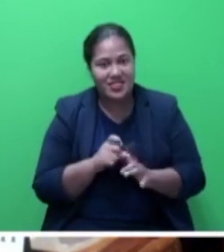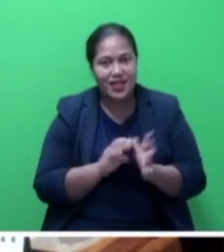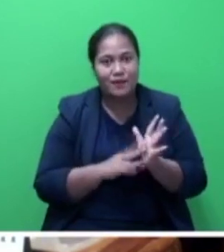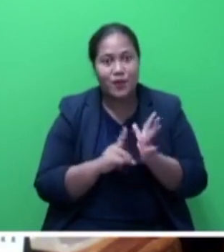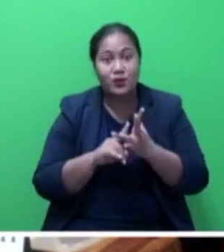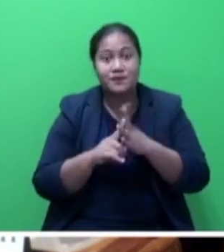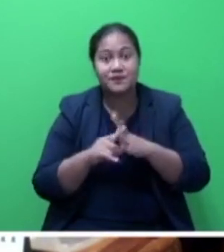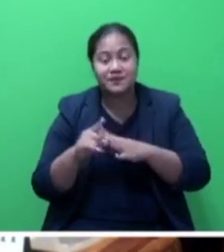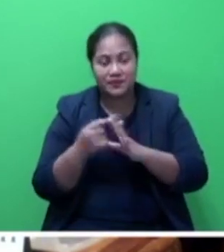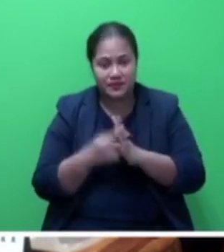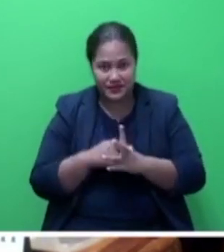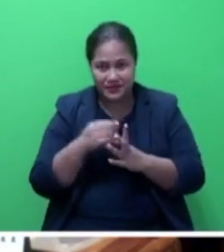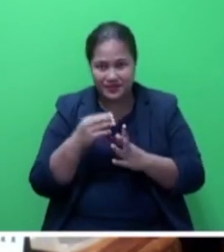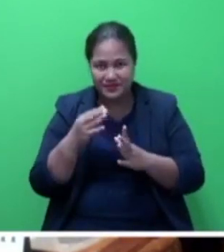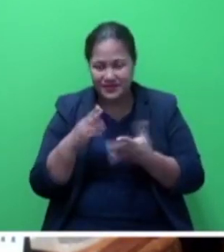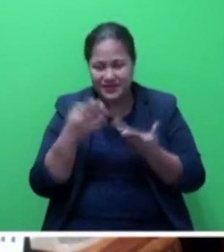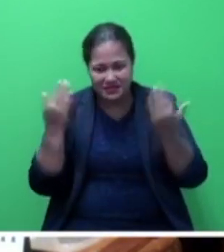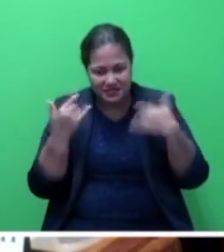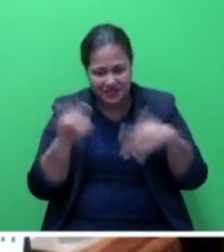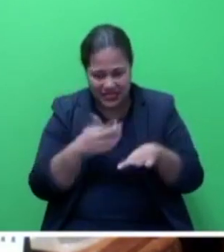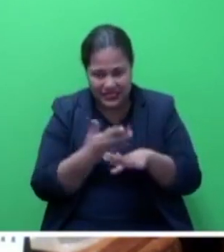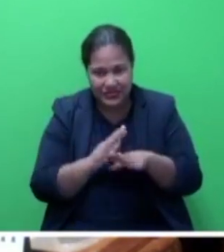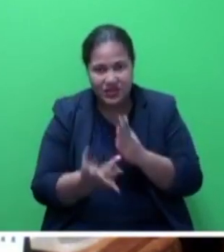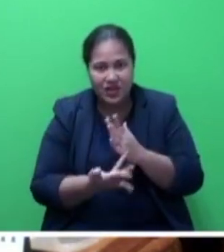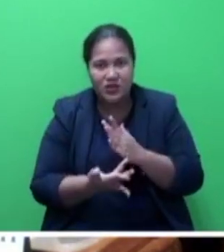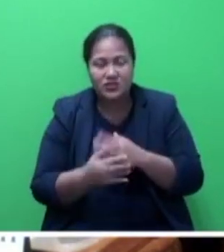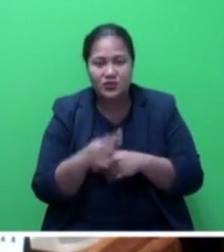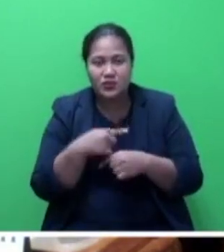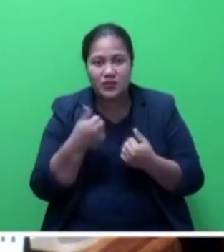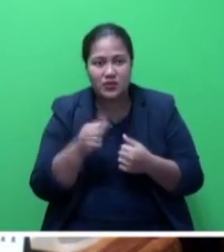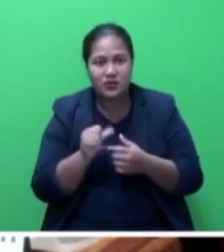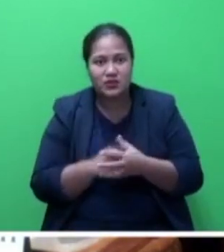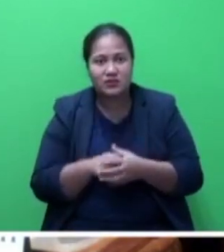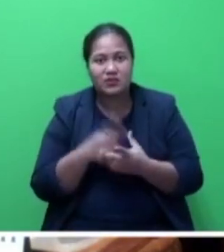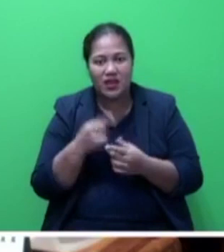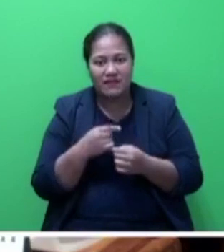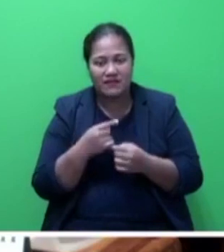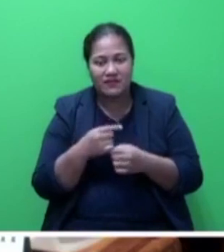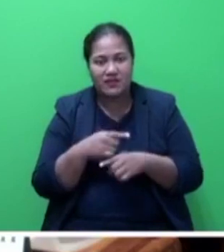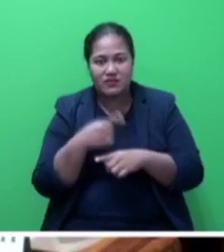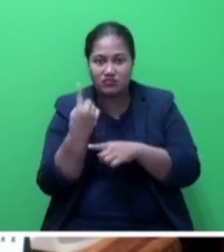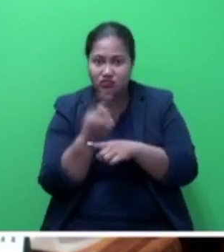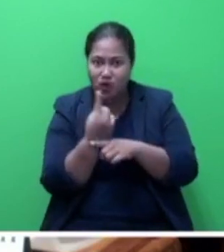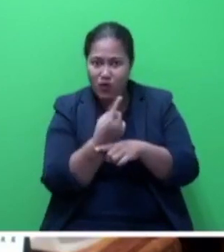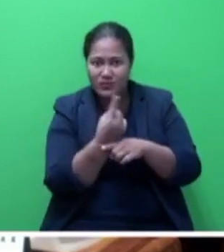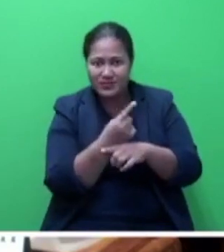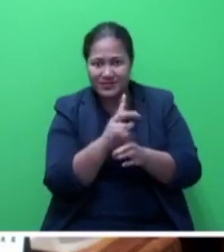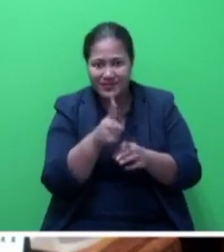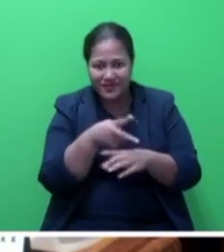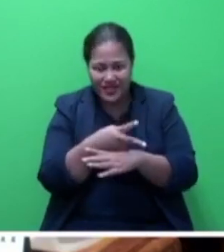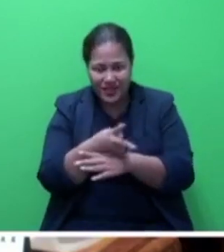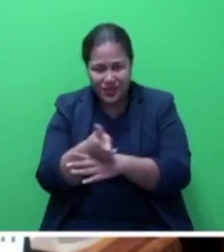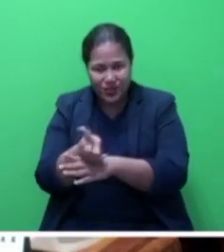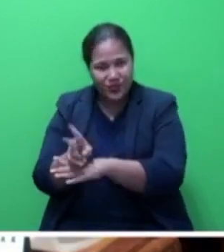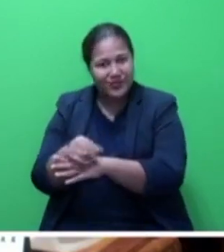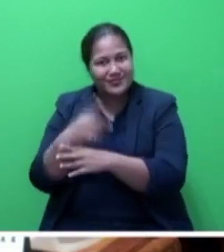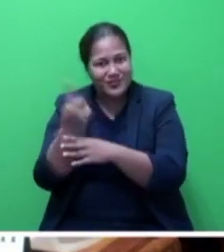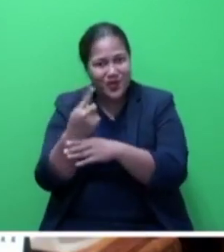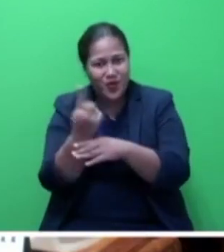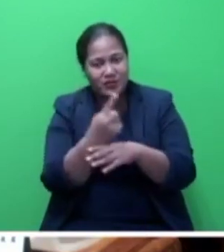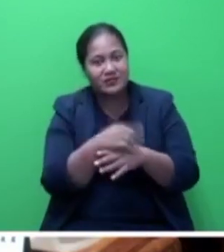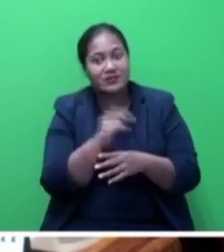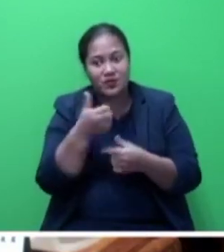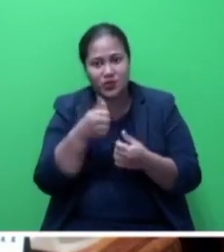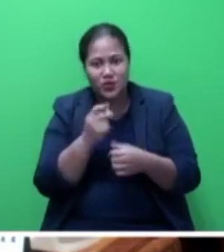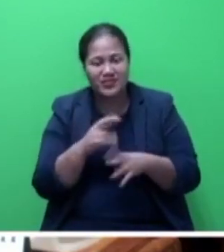Speaker, the new emerging technology on drones are being used worldwide in the areas of